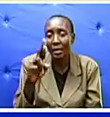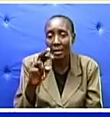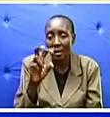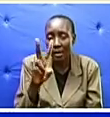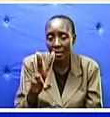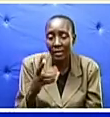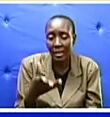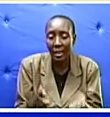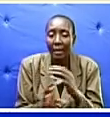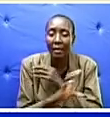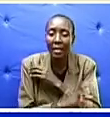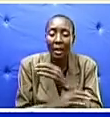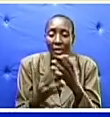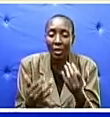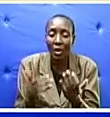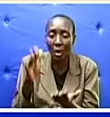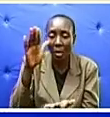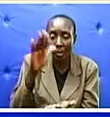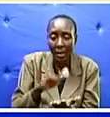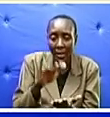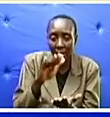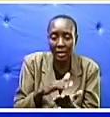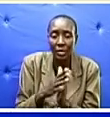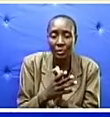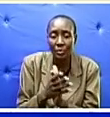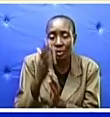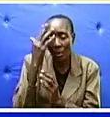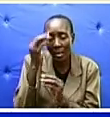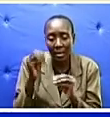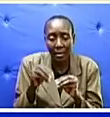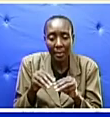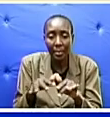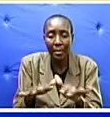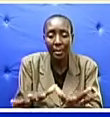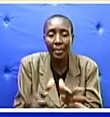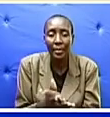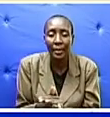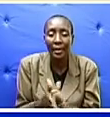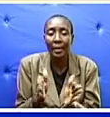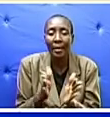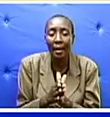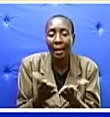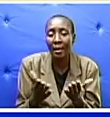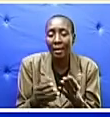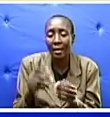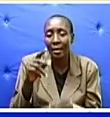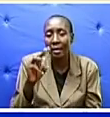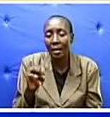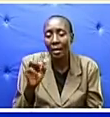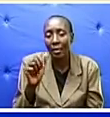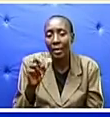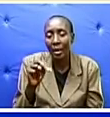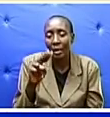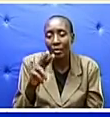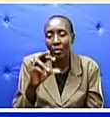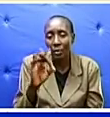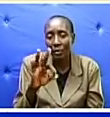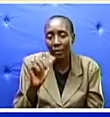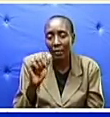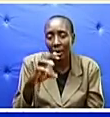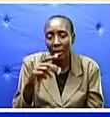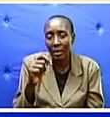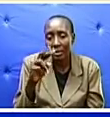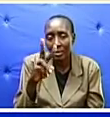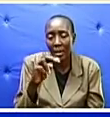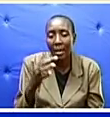just downsizing because of course of the distribution, mm-hmm. manufacturing. With the COVID-19, it has stalled a lot